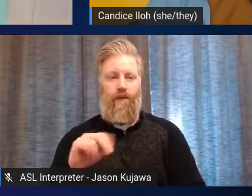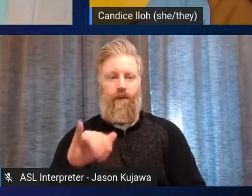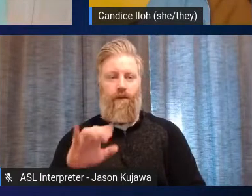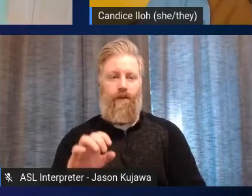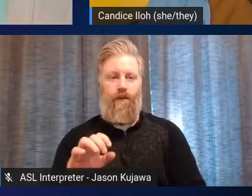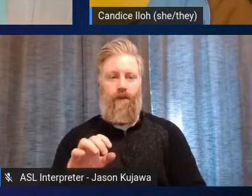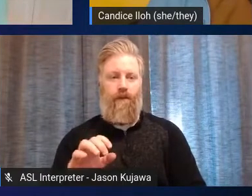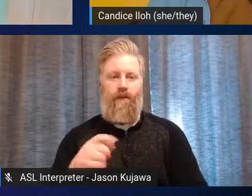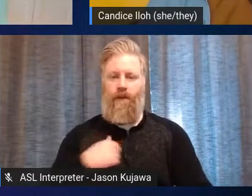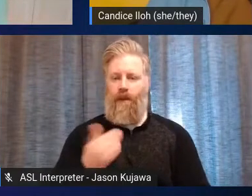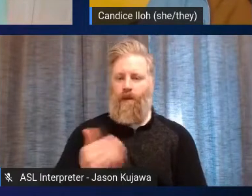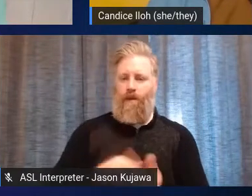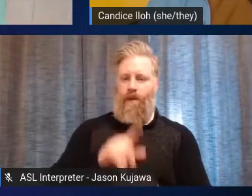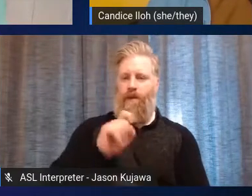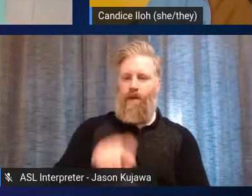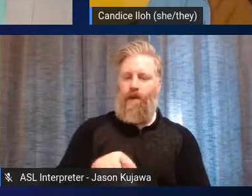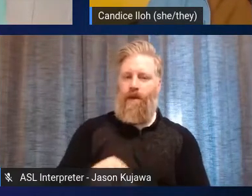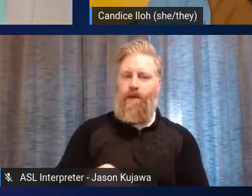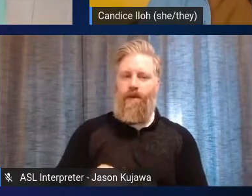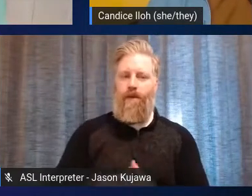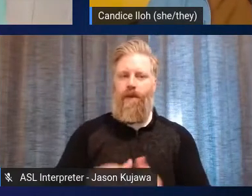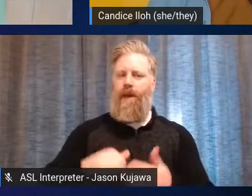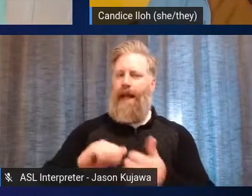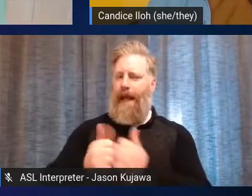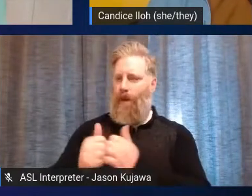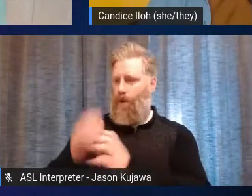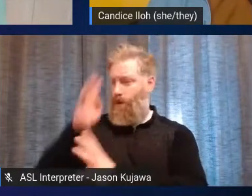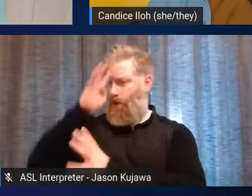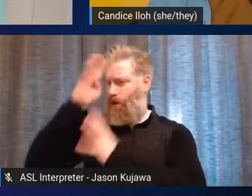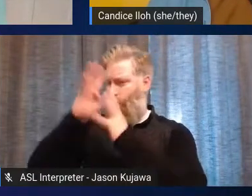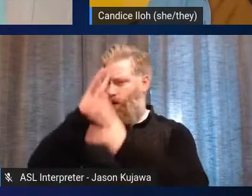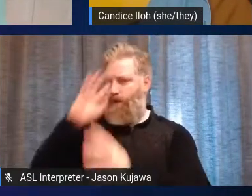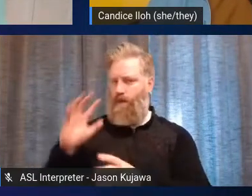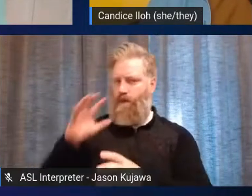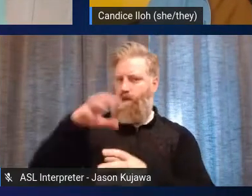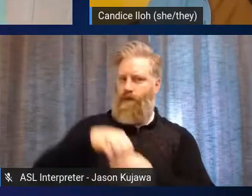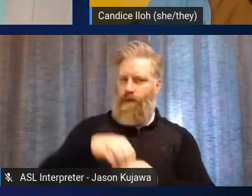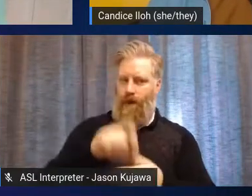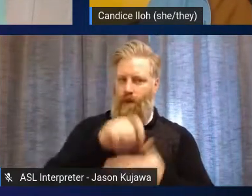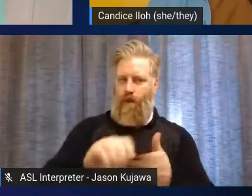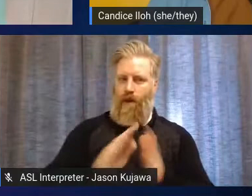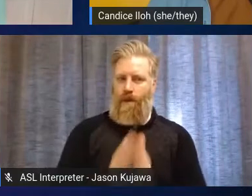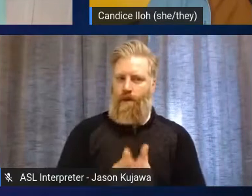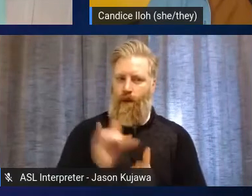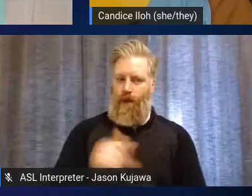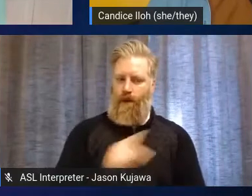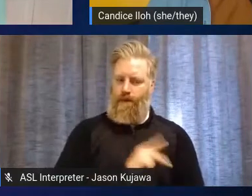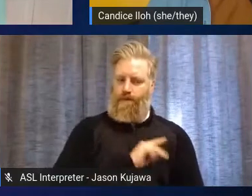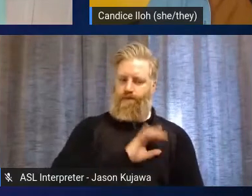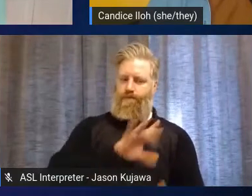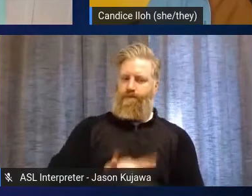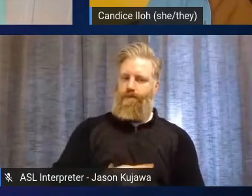I'll repeat the question. Make sure. How does creativity come into play when writing a book with a personal connection to you?